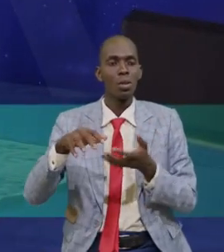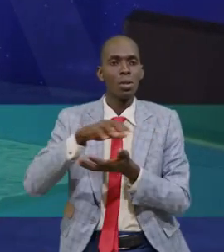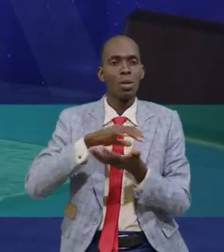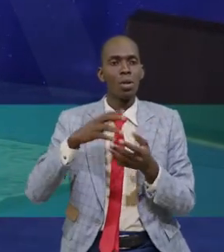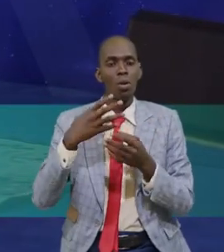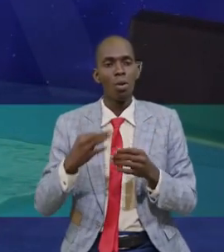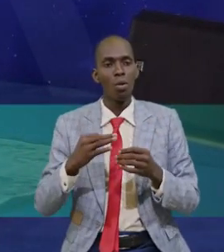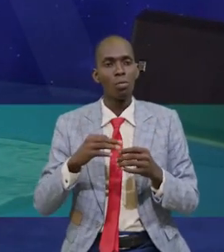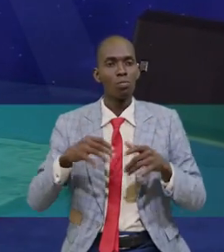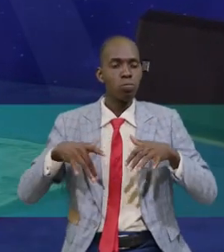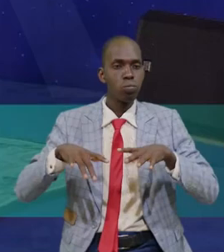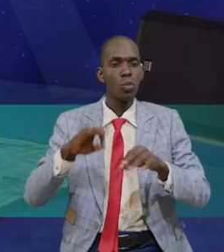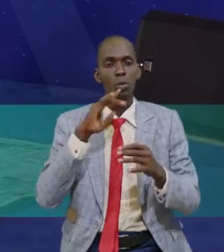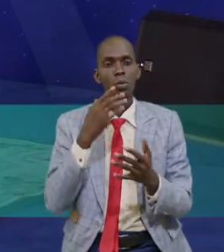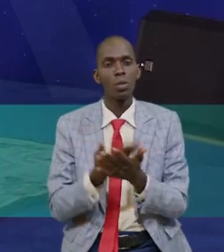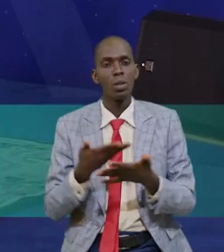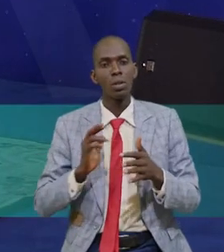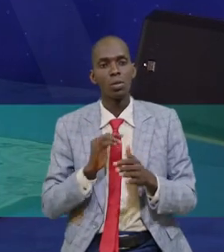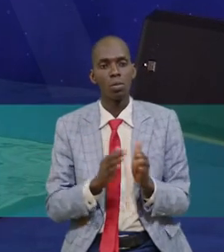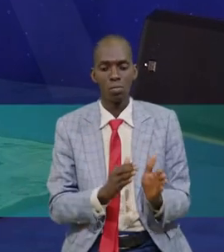us lay aside every